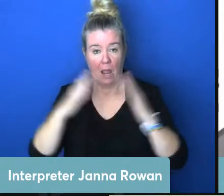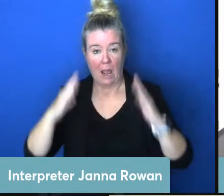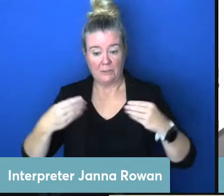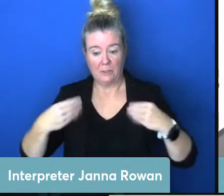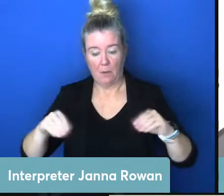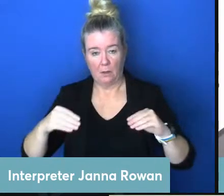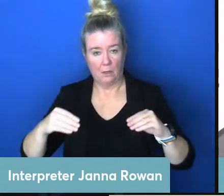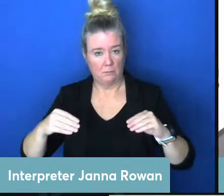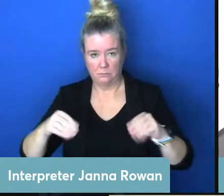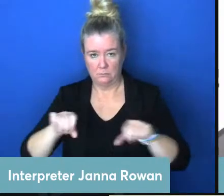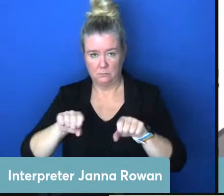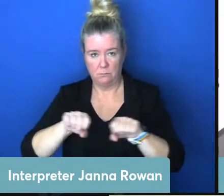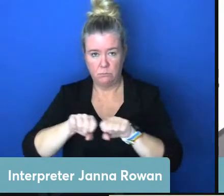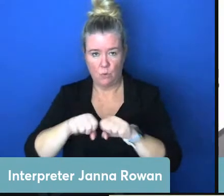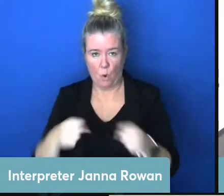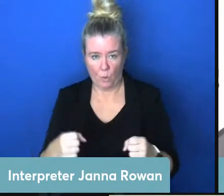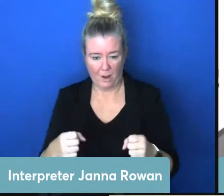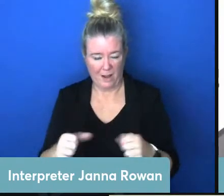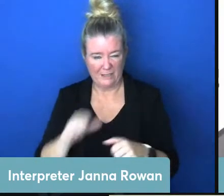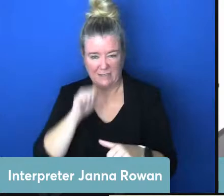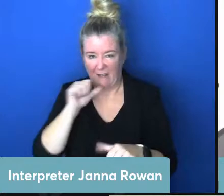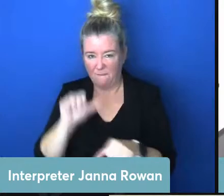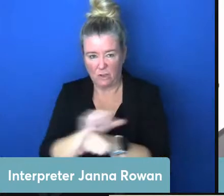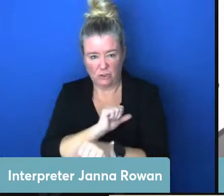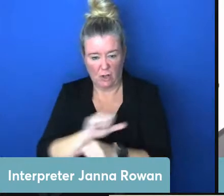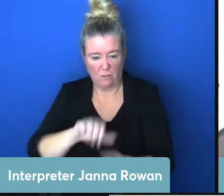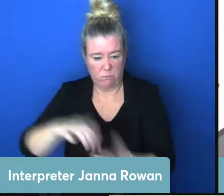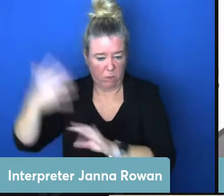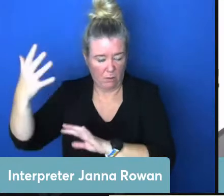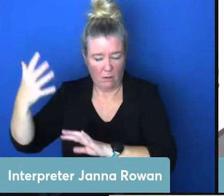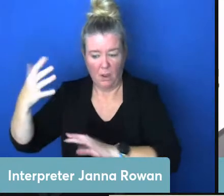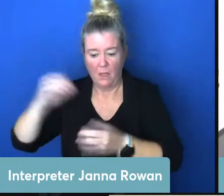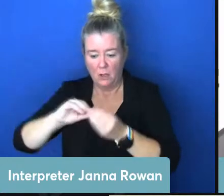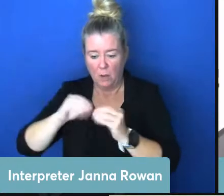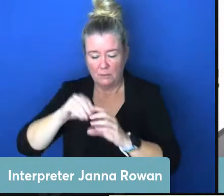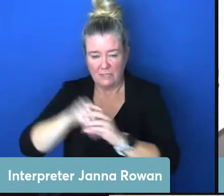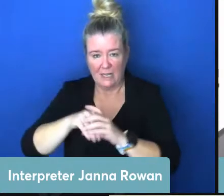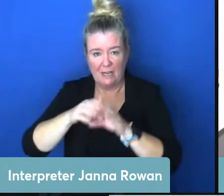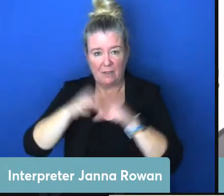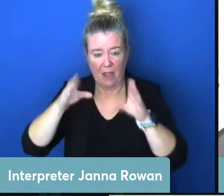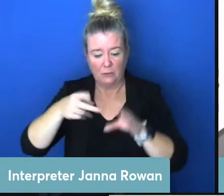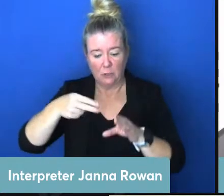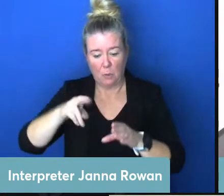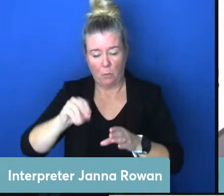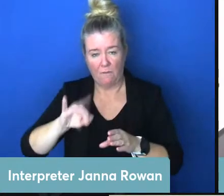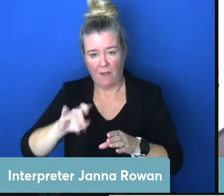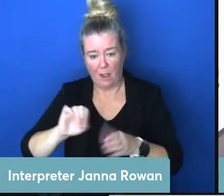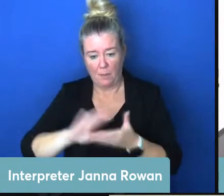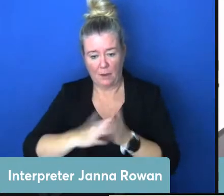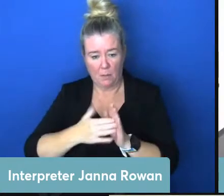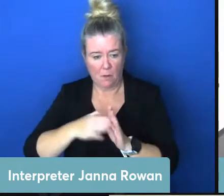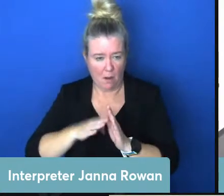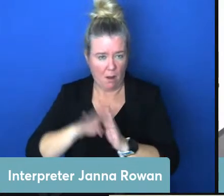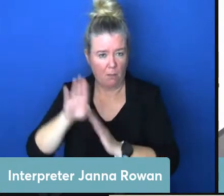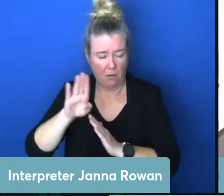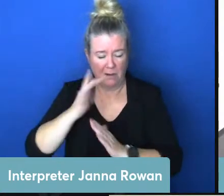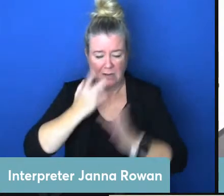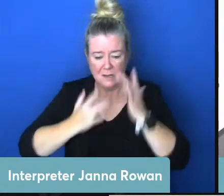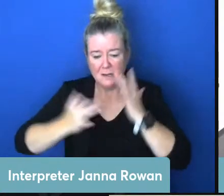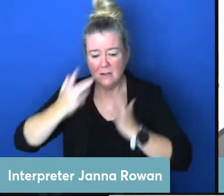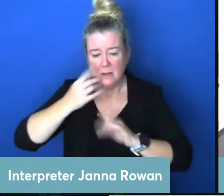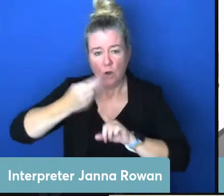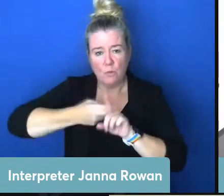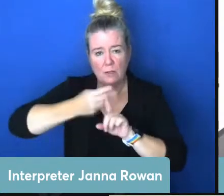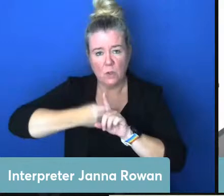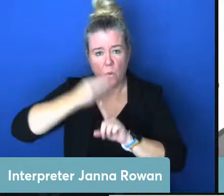broken and dysfunctional, and the numbers in the housing profile have only gone up. You know, the shortage of rental homes